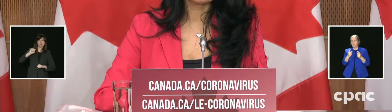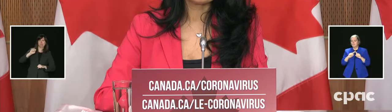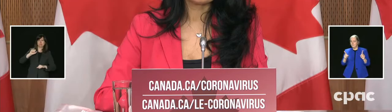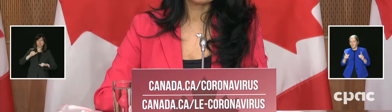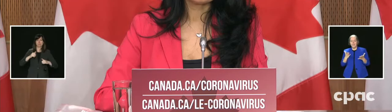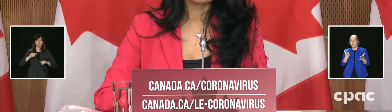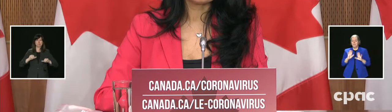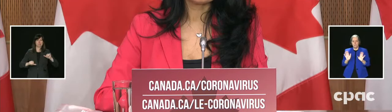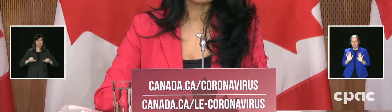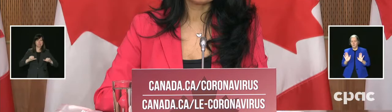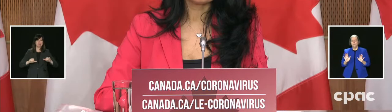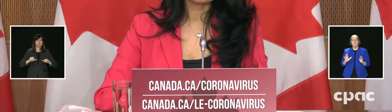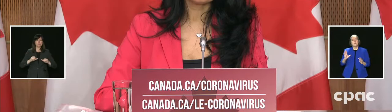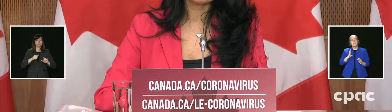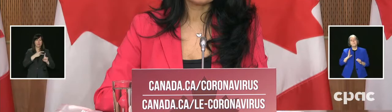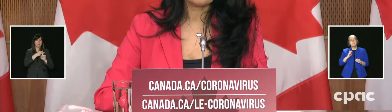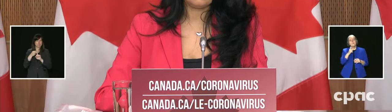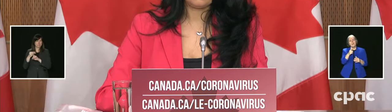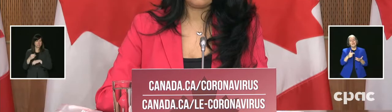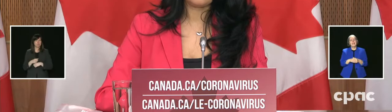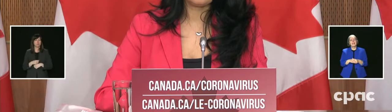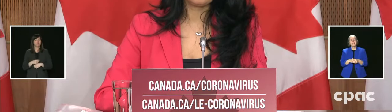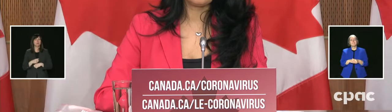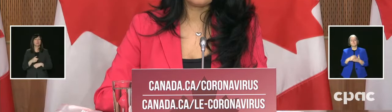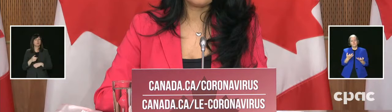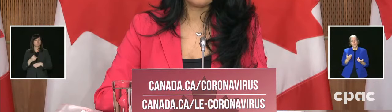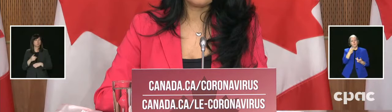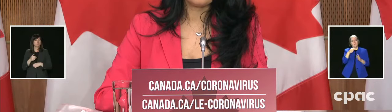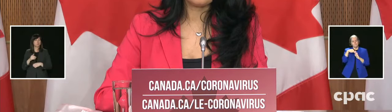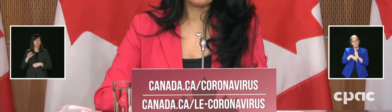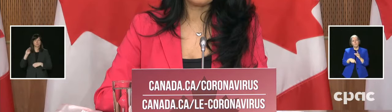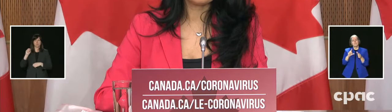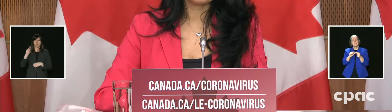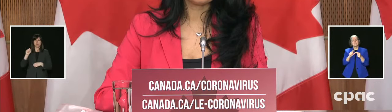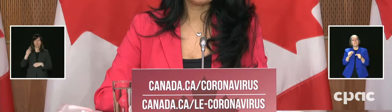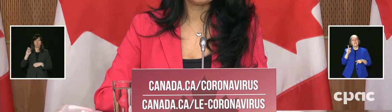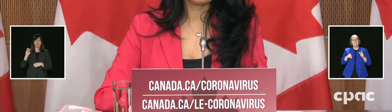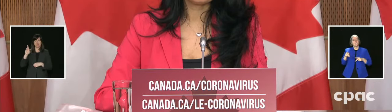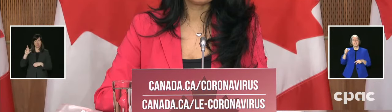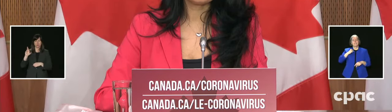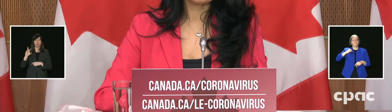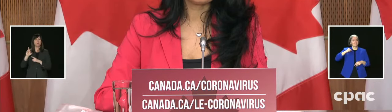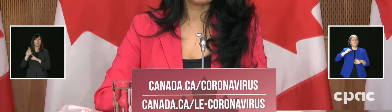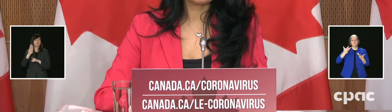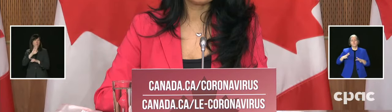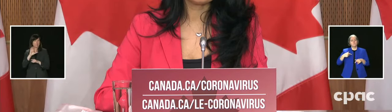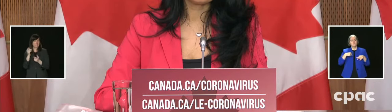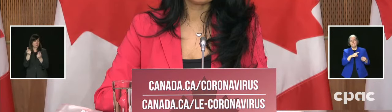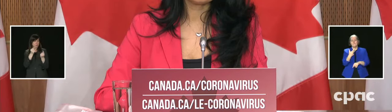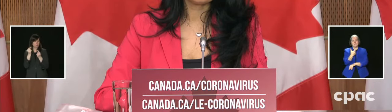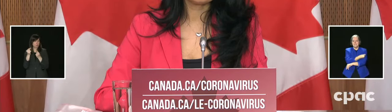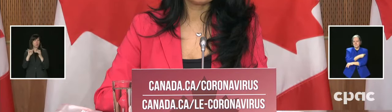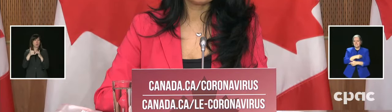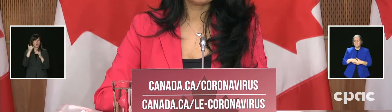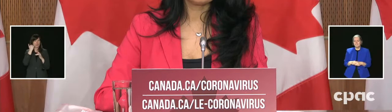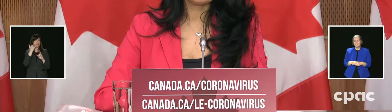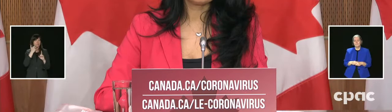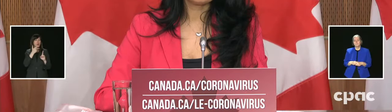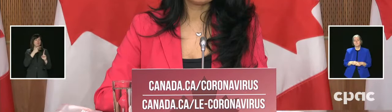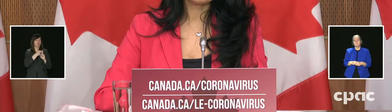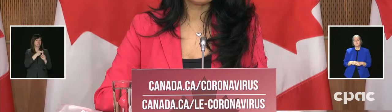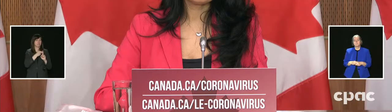regard. The chief scientist advisor to the government, Mona Nemer, this week said that what BC is doing and the stretching out of doses